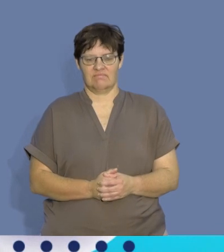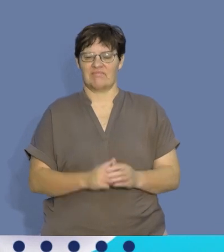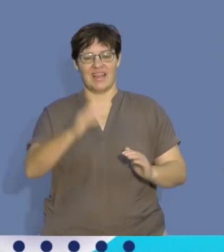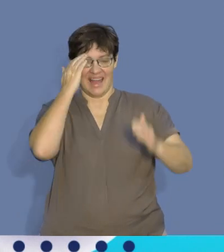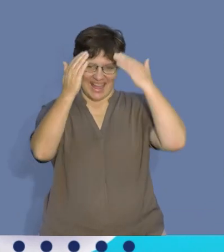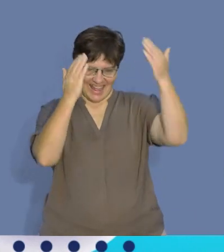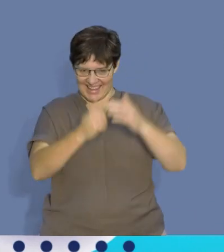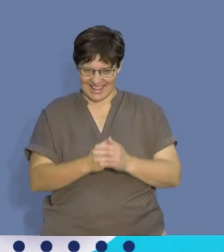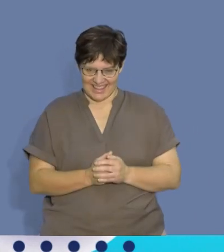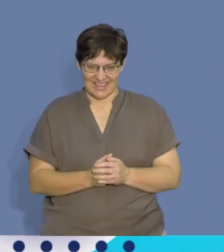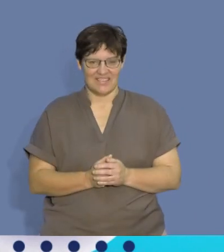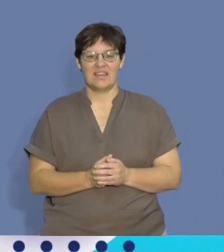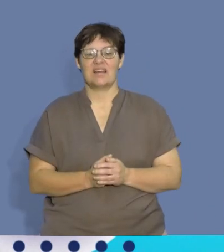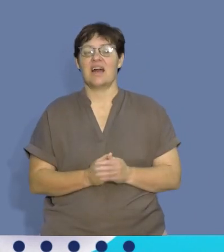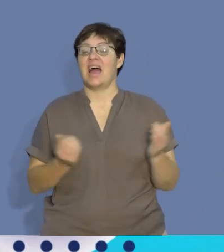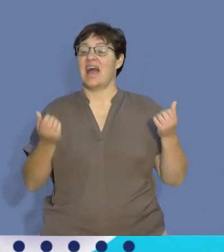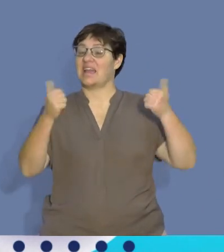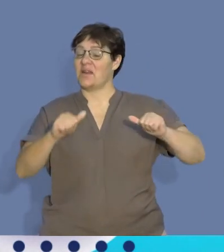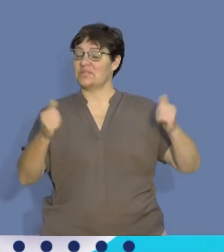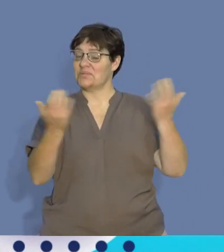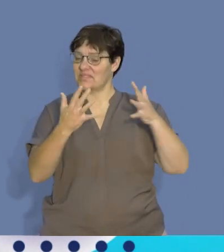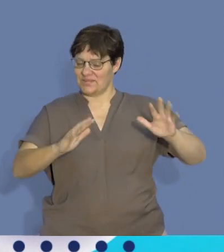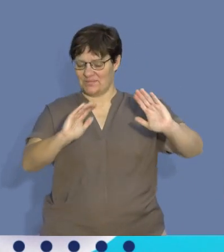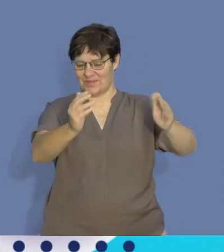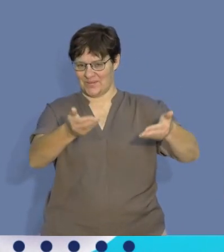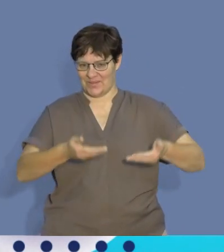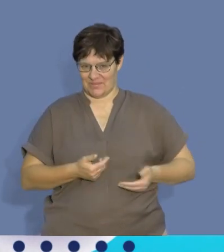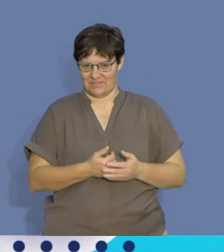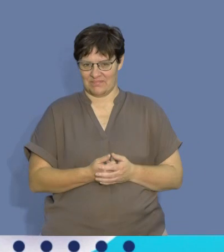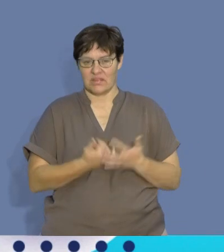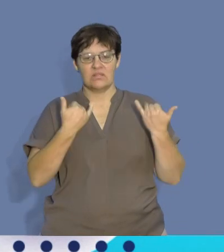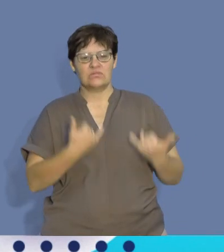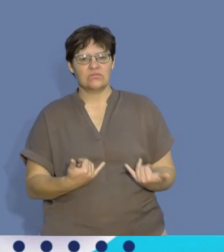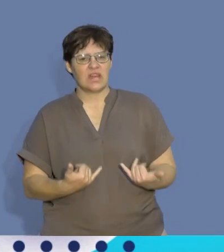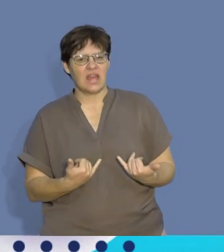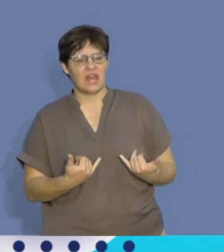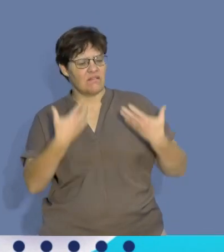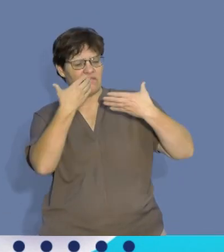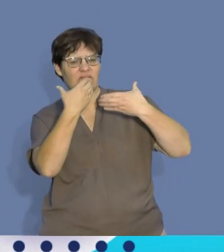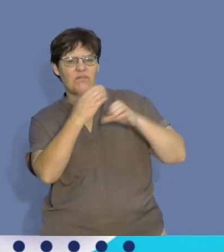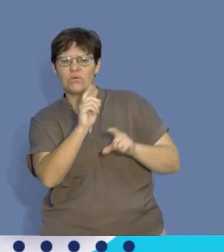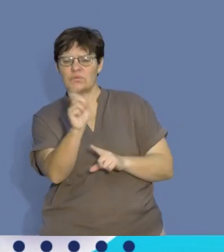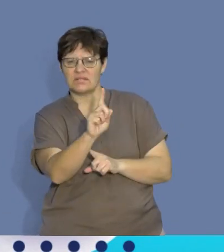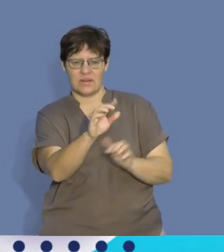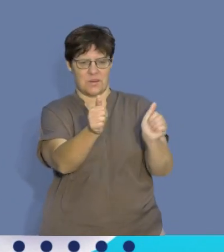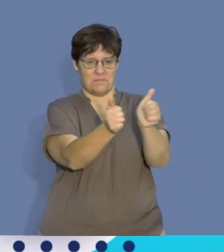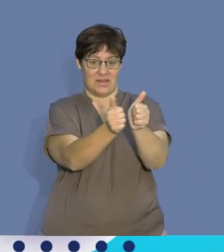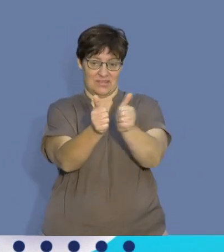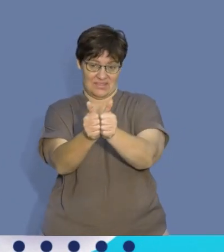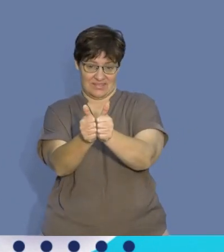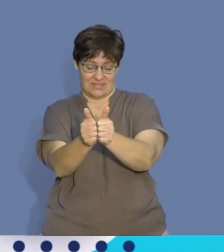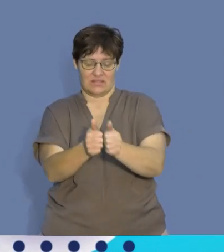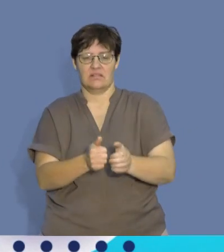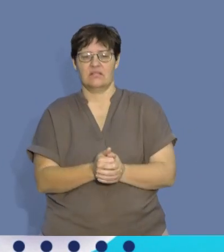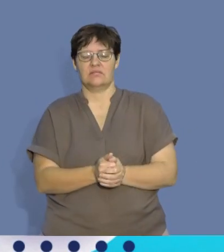Hello and welcome, accounting students. In today's lesson, we are still focusing on partnerships, but we're now going to